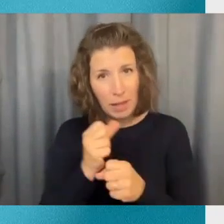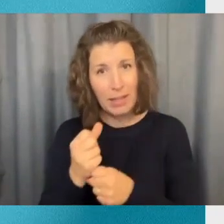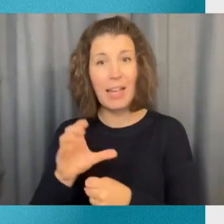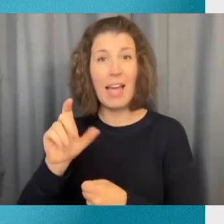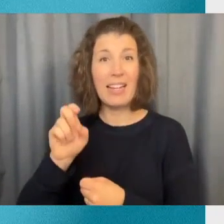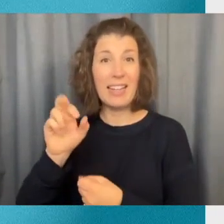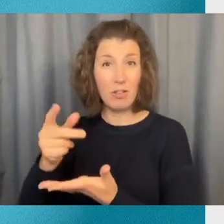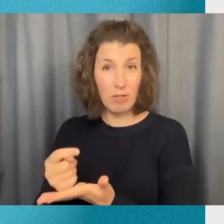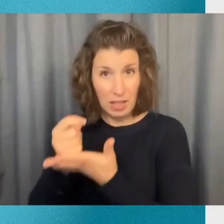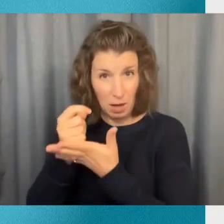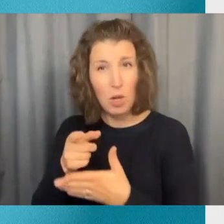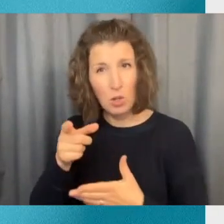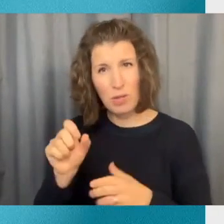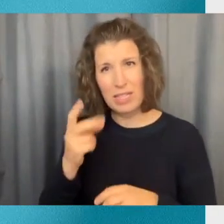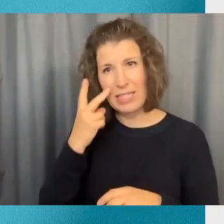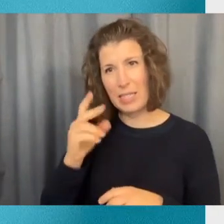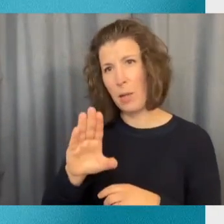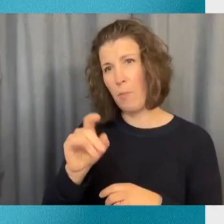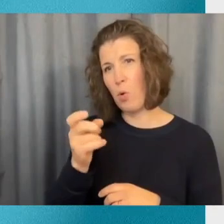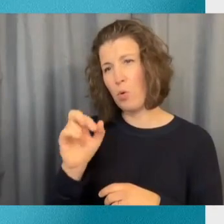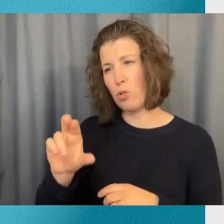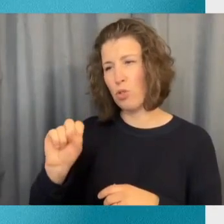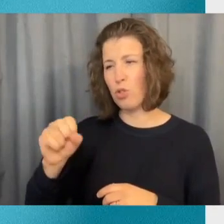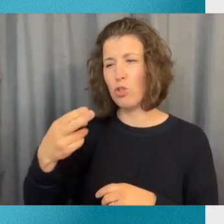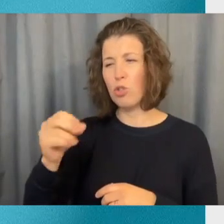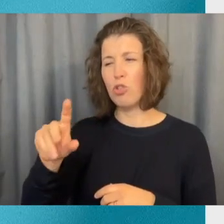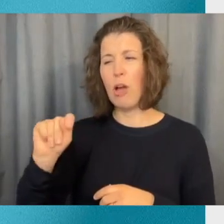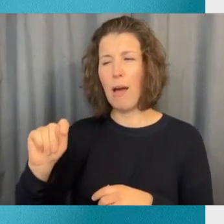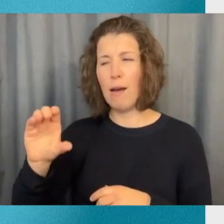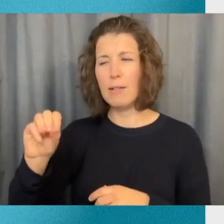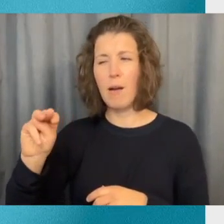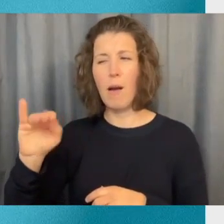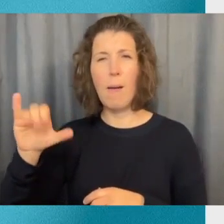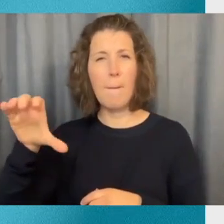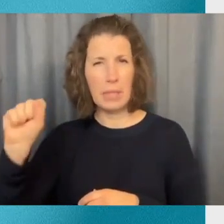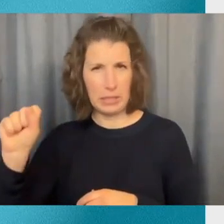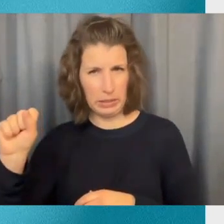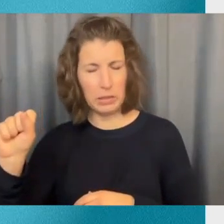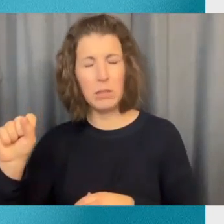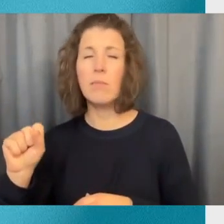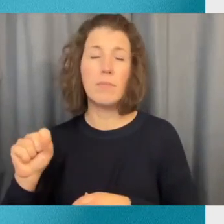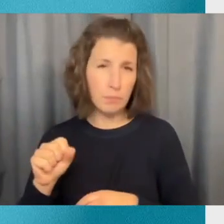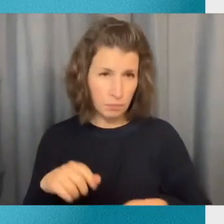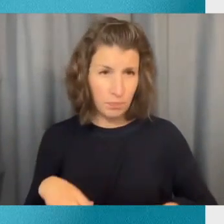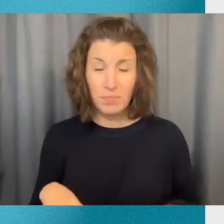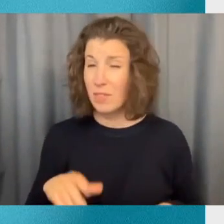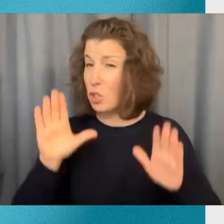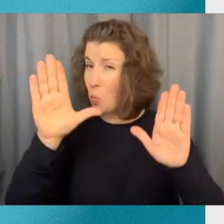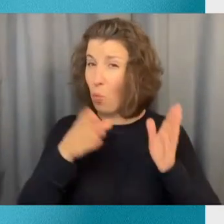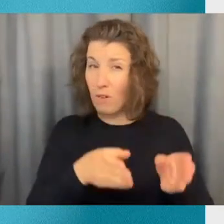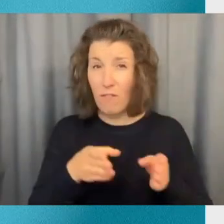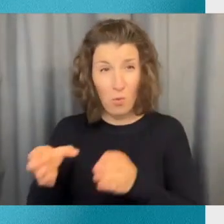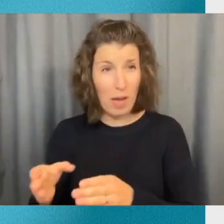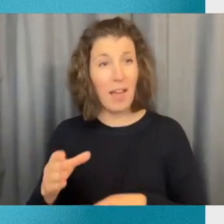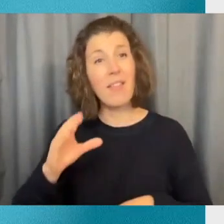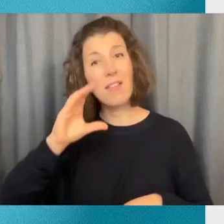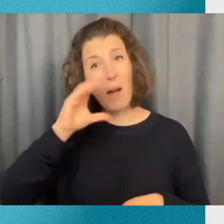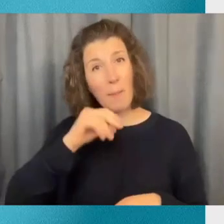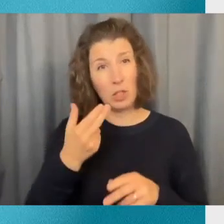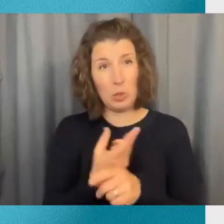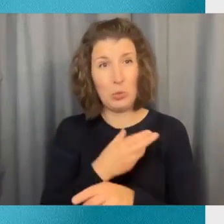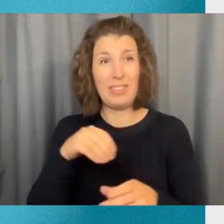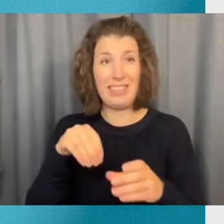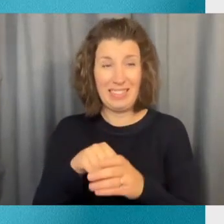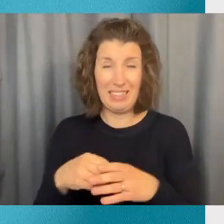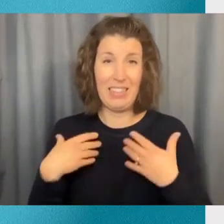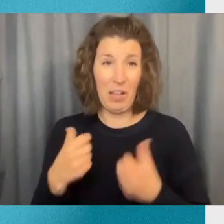Booster Shot Comics, to learn more about their wonderful work. But that's just one example of the way comics are being used in healthcare. There are a lot of